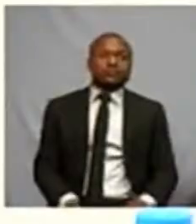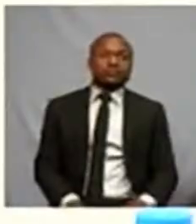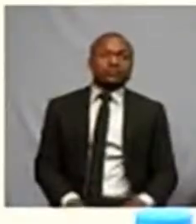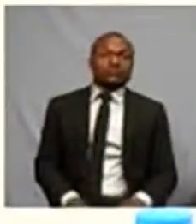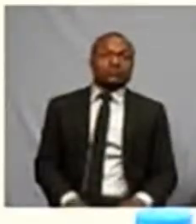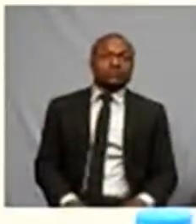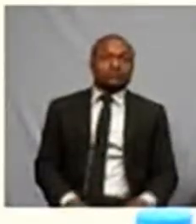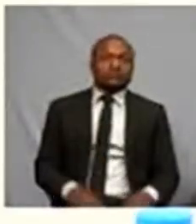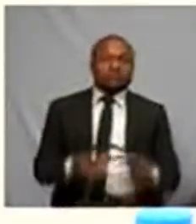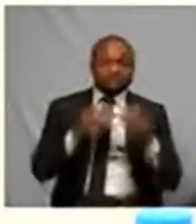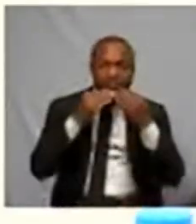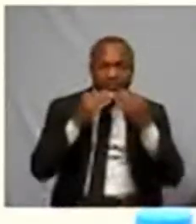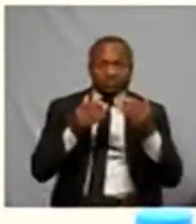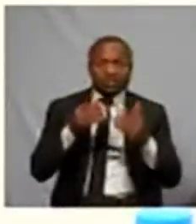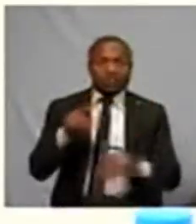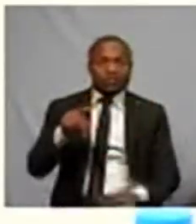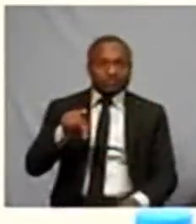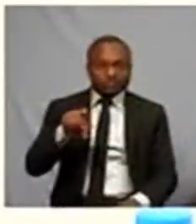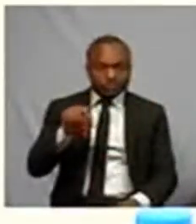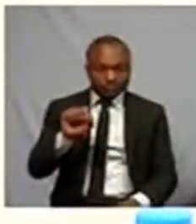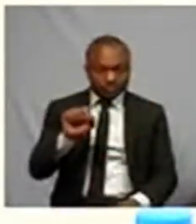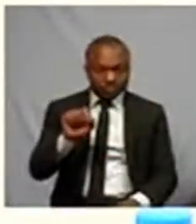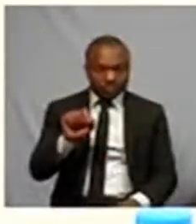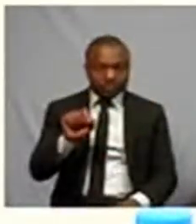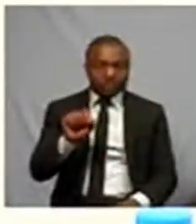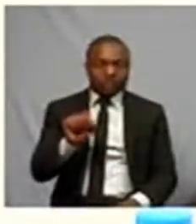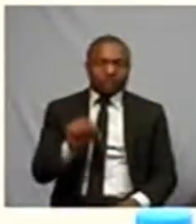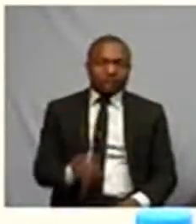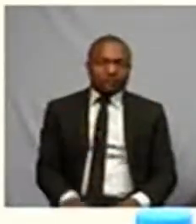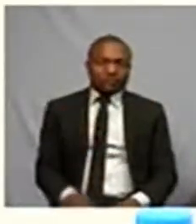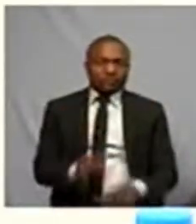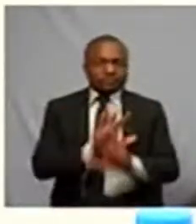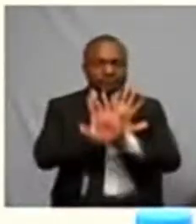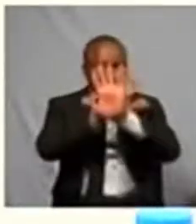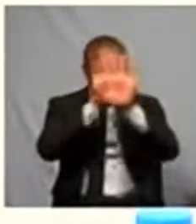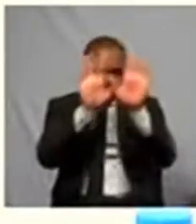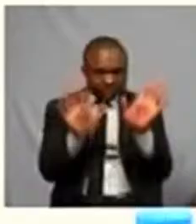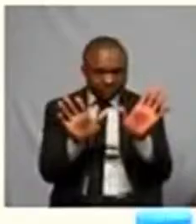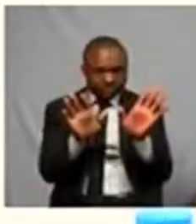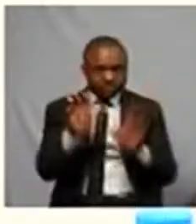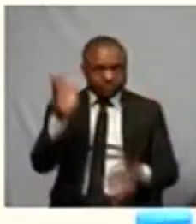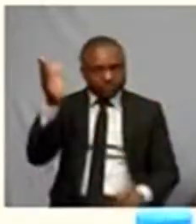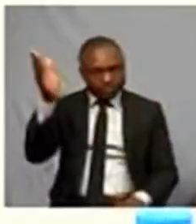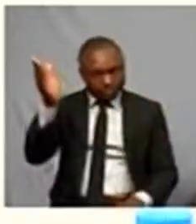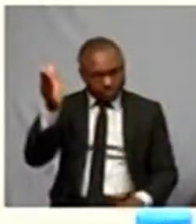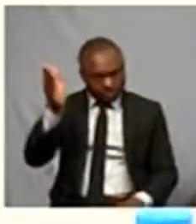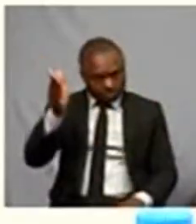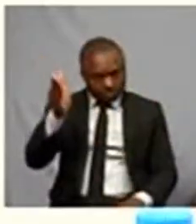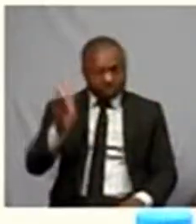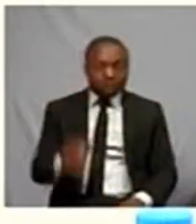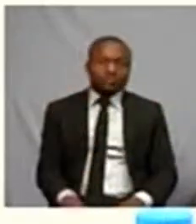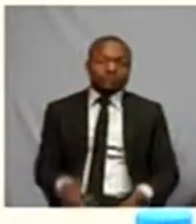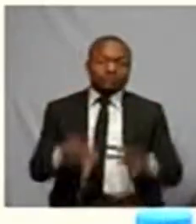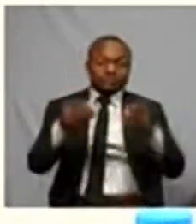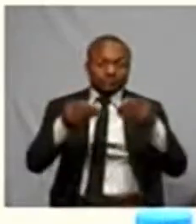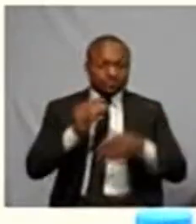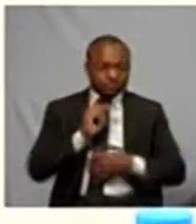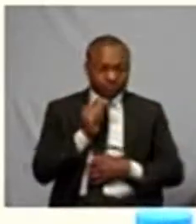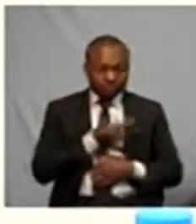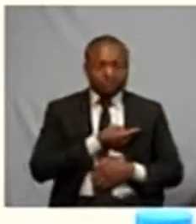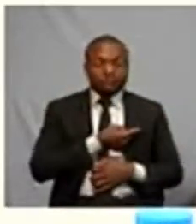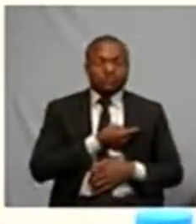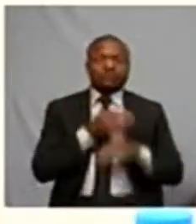Thank you, PS, for an elaborate presentation. It has really given us an